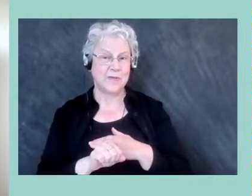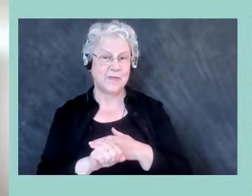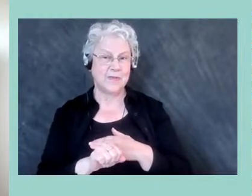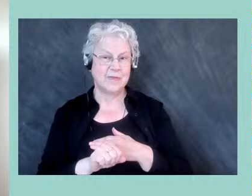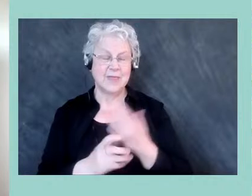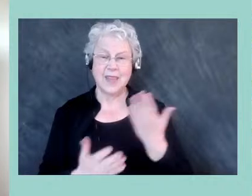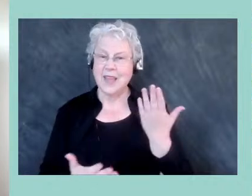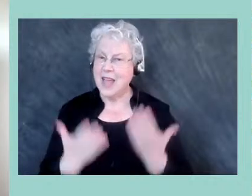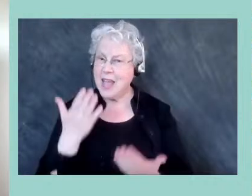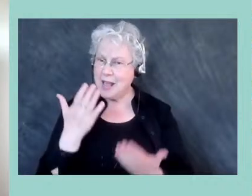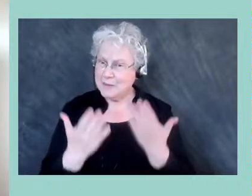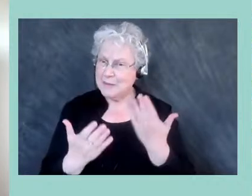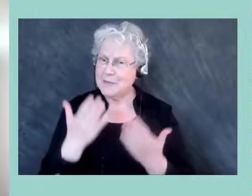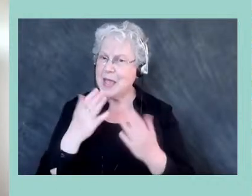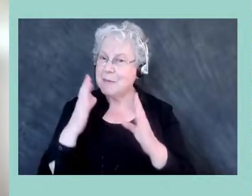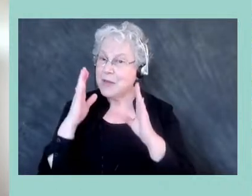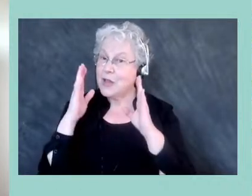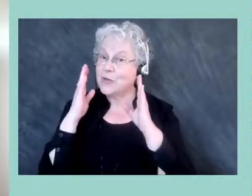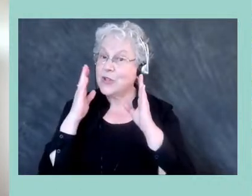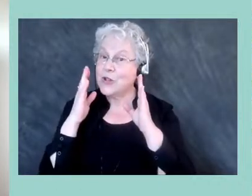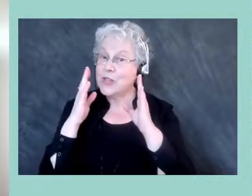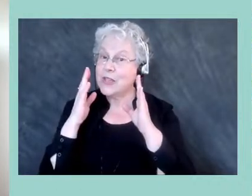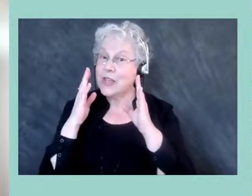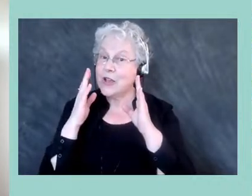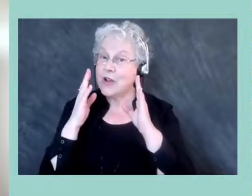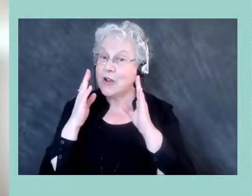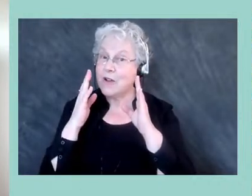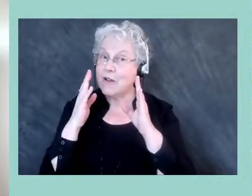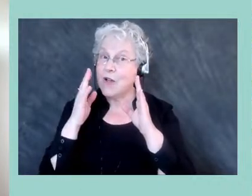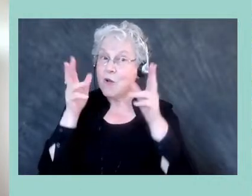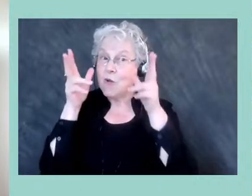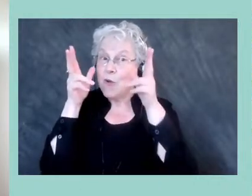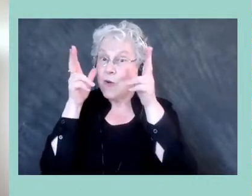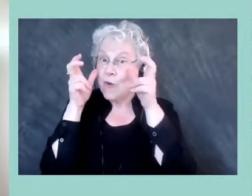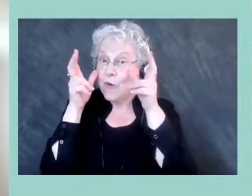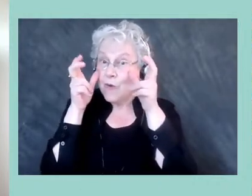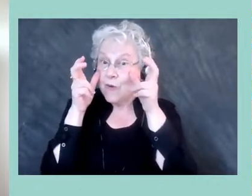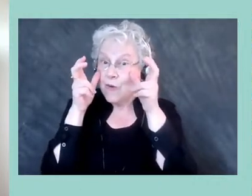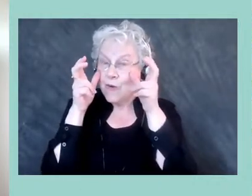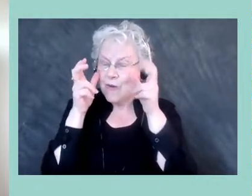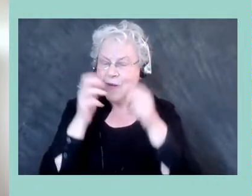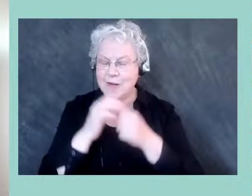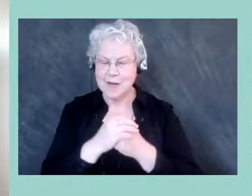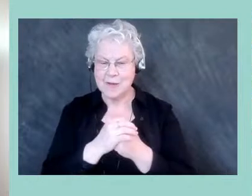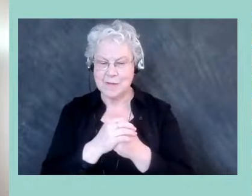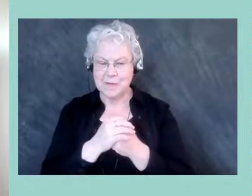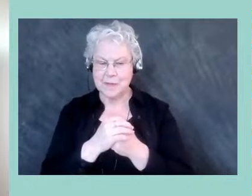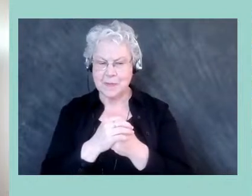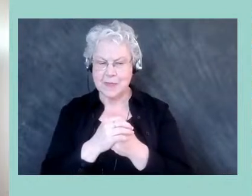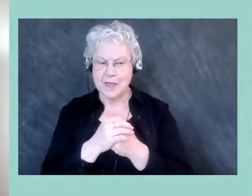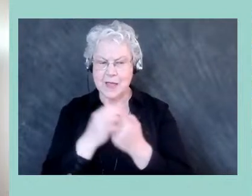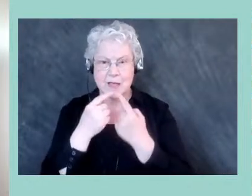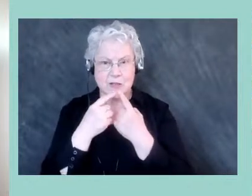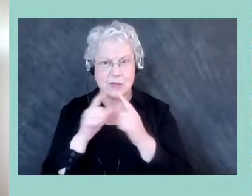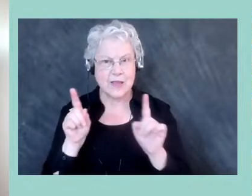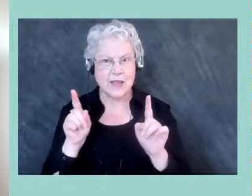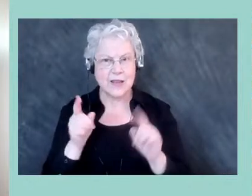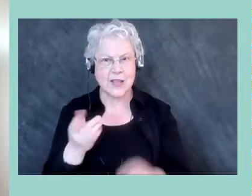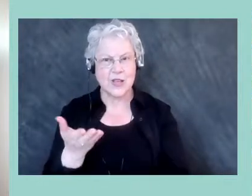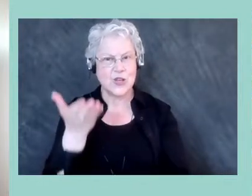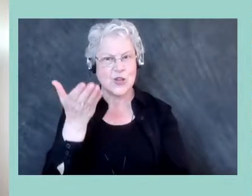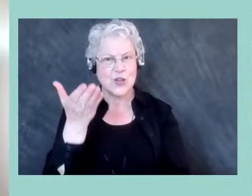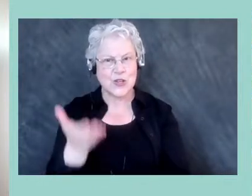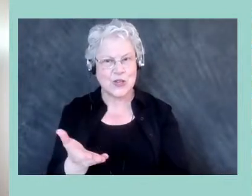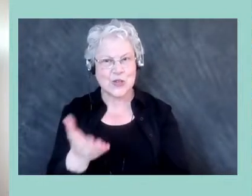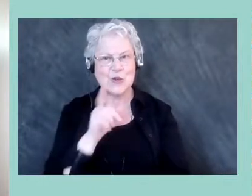And you may just hear a voice coming from it. One that says, you